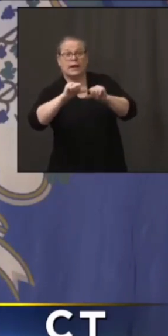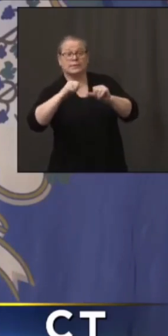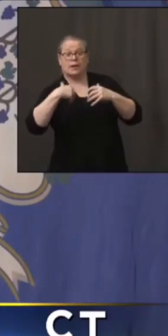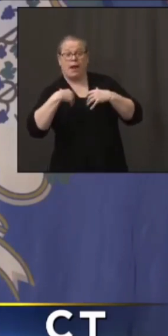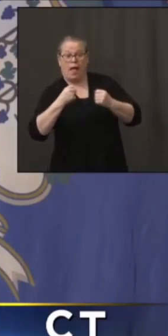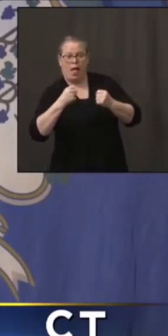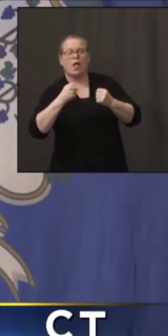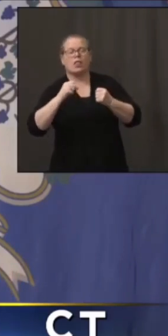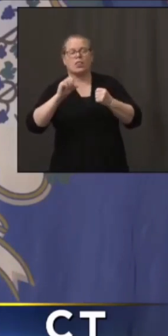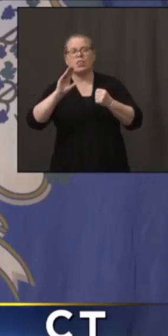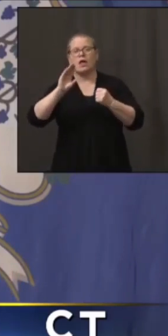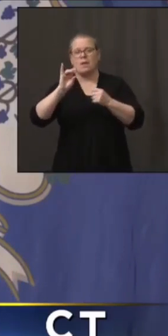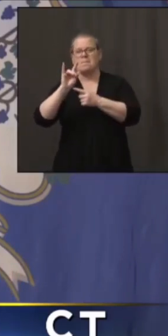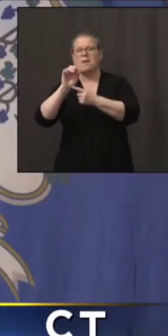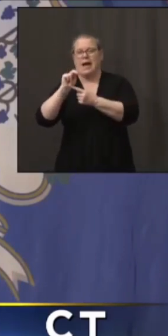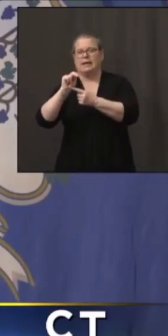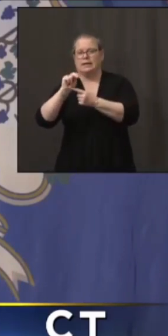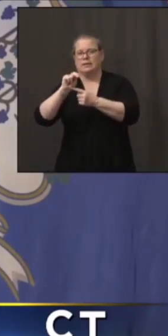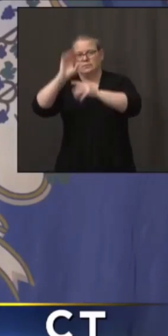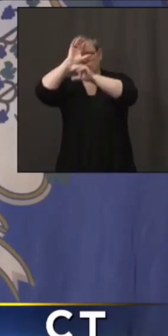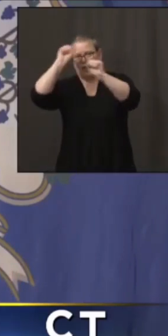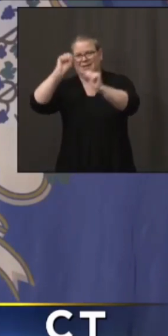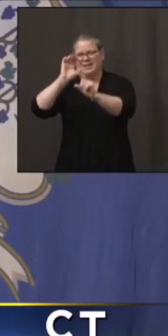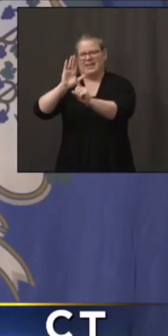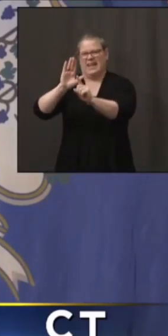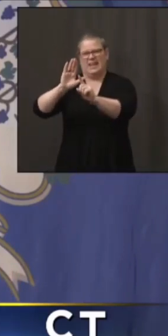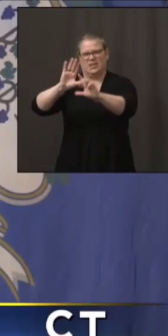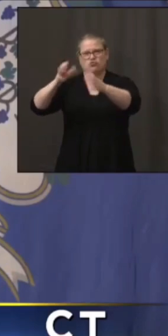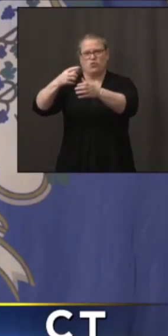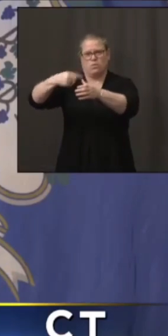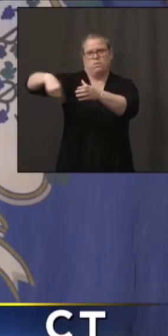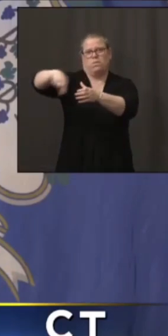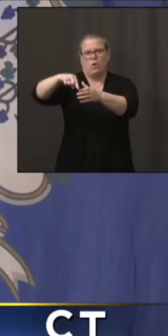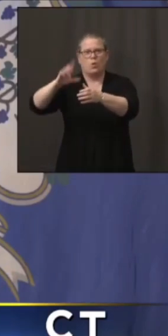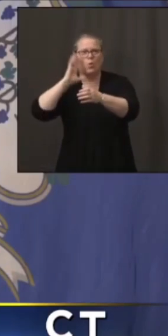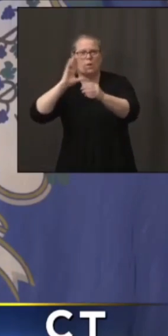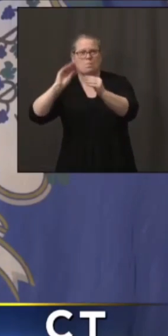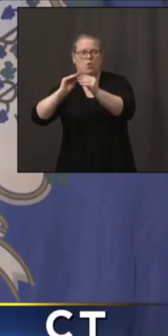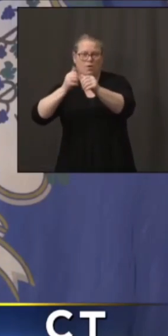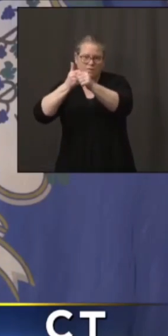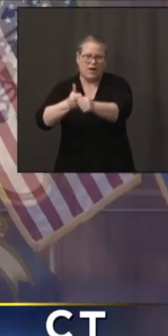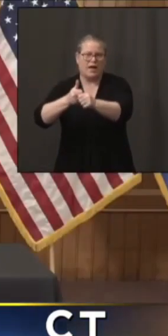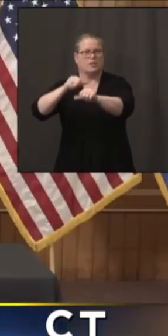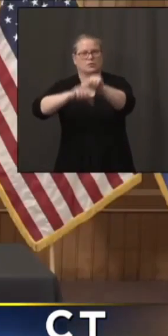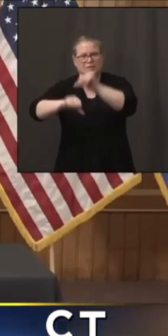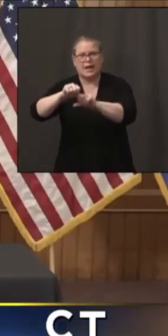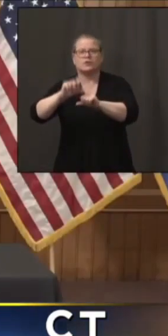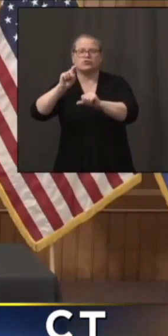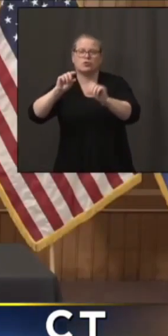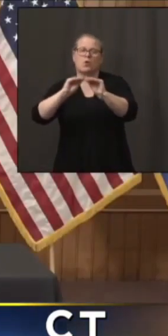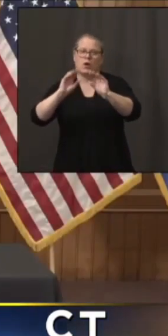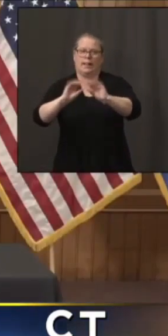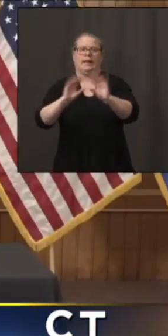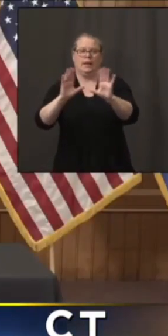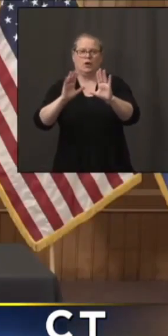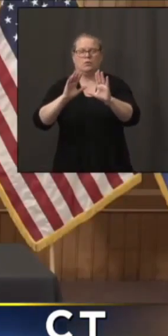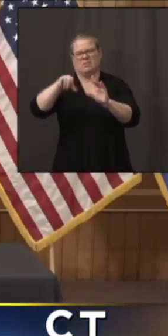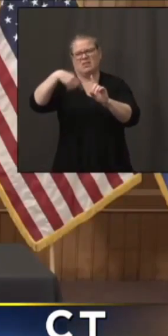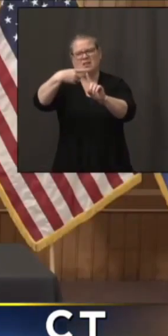from the Biden administration will be quite clear on this over the next month or so. Thank you.